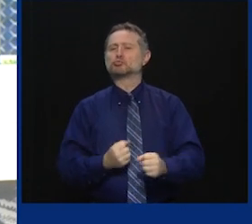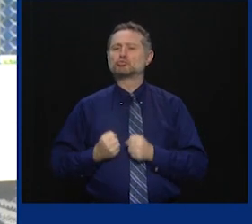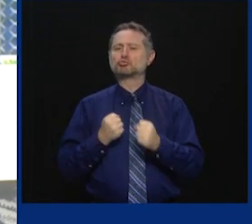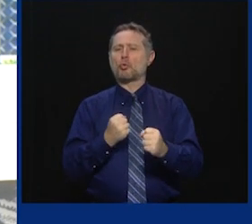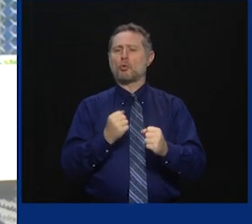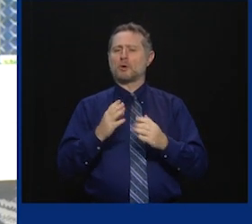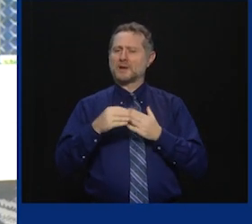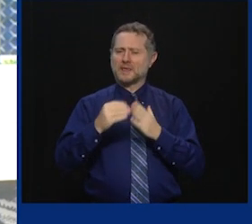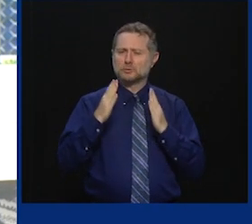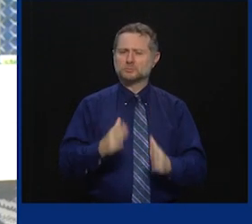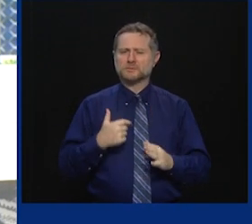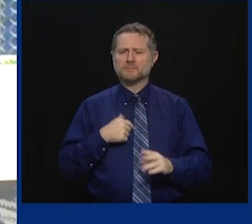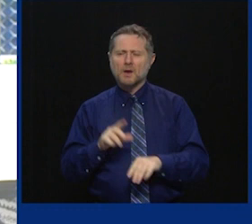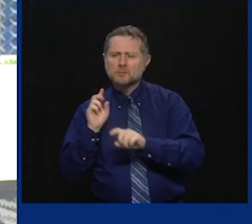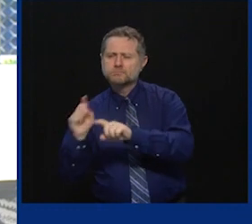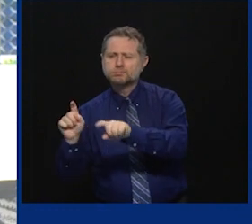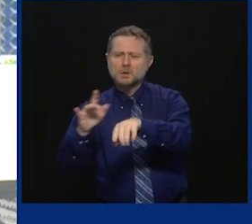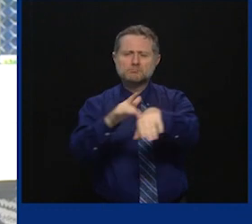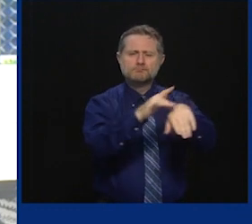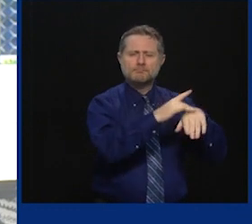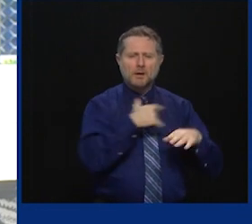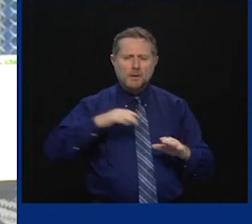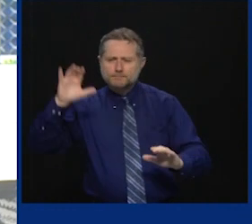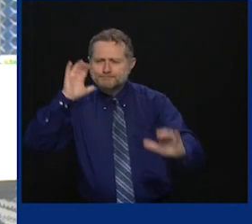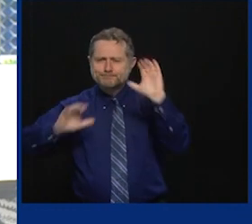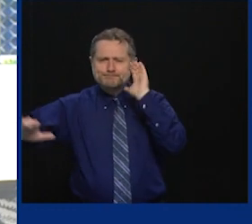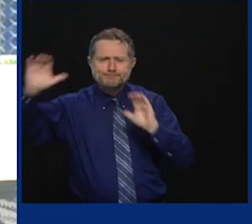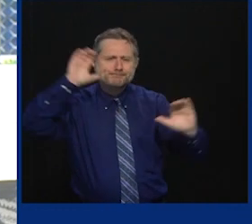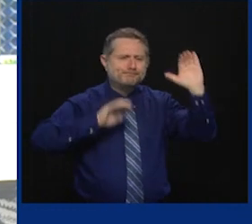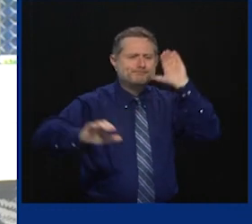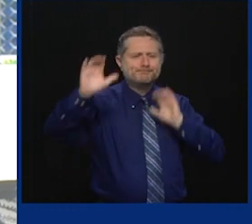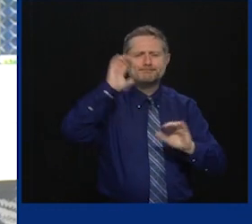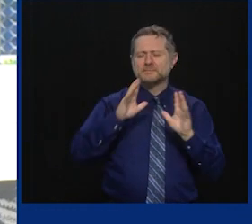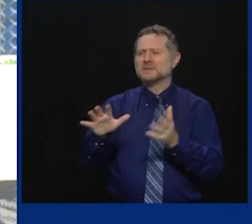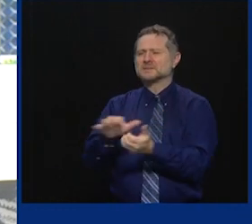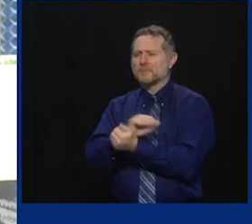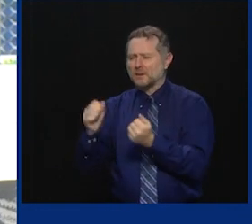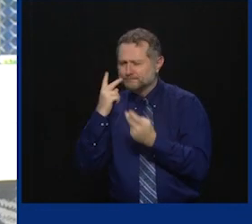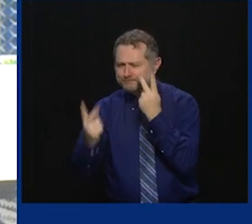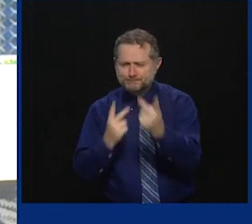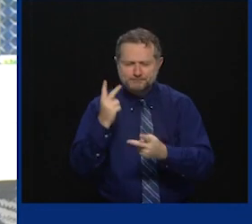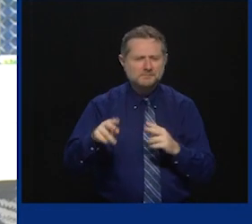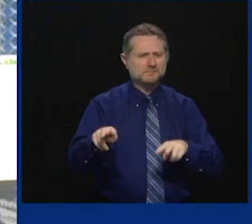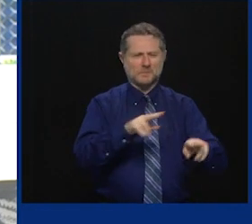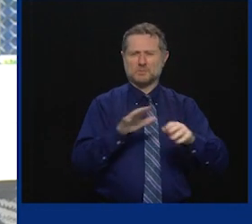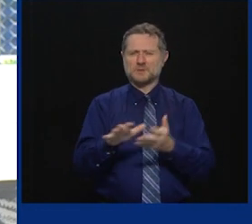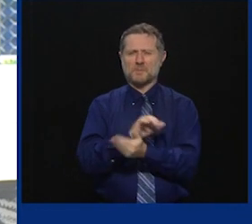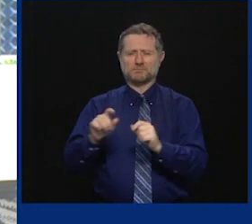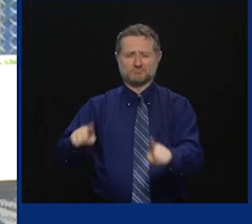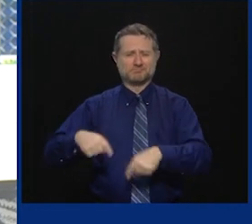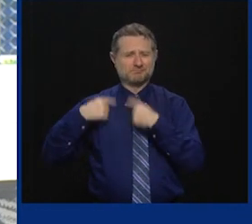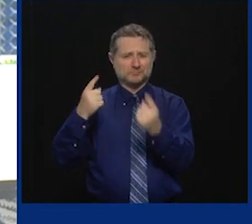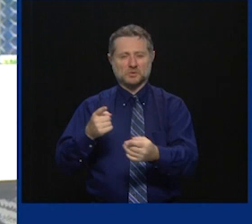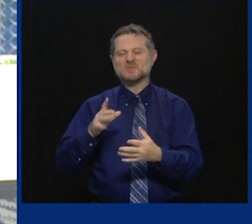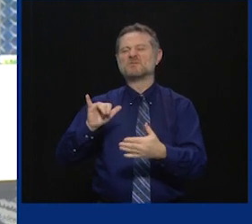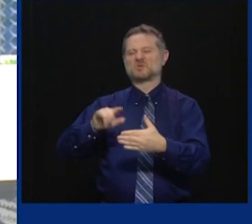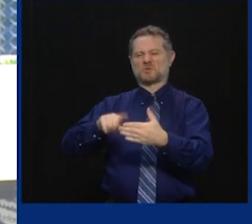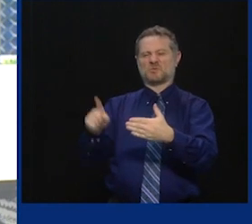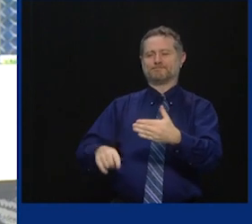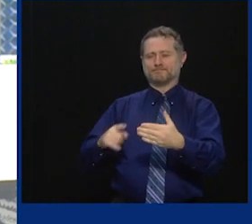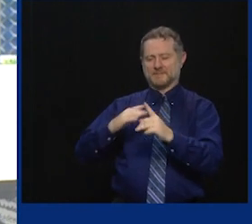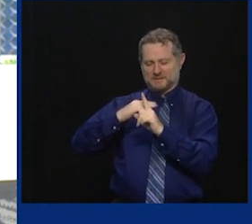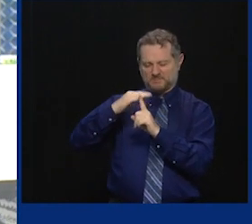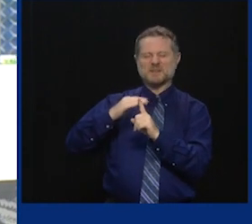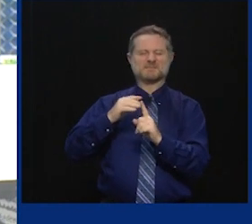communities, listening, hearing, seeing the damage that's been done over the years from climate change and certainly the issues of